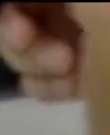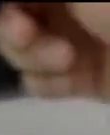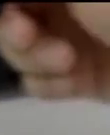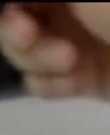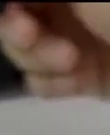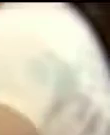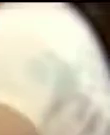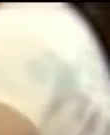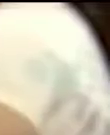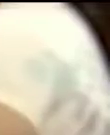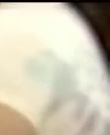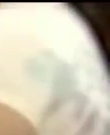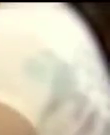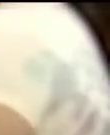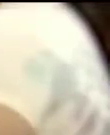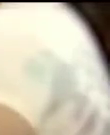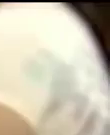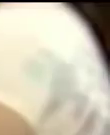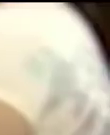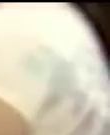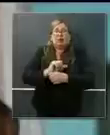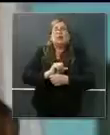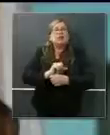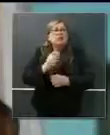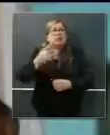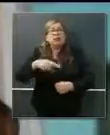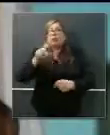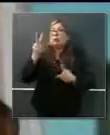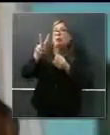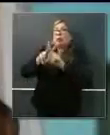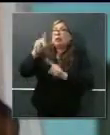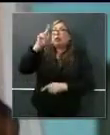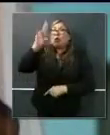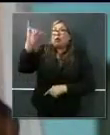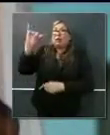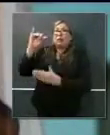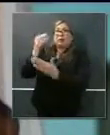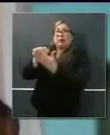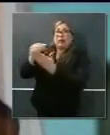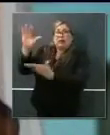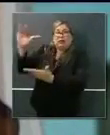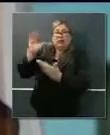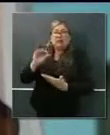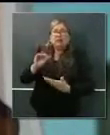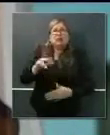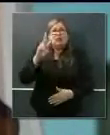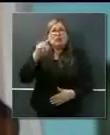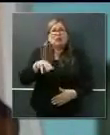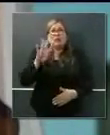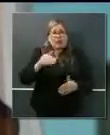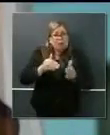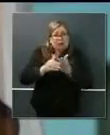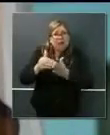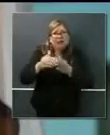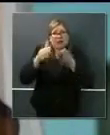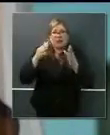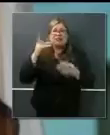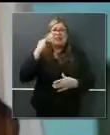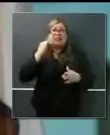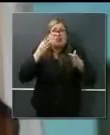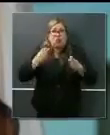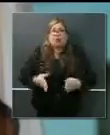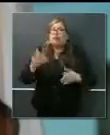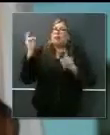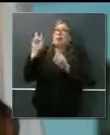them through this tough period right now. The backlash was immediate on social media. The hashtag Recall Gavin Newsom started